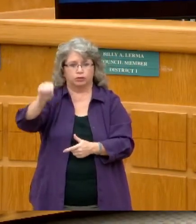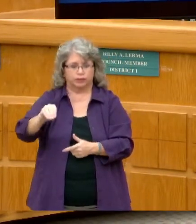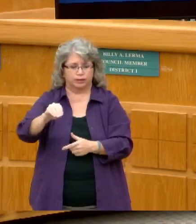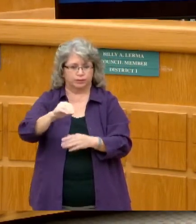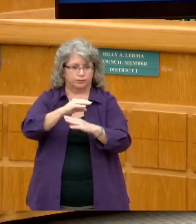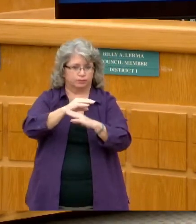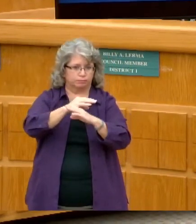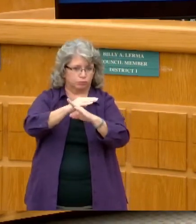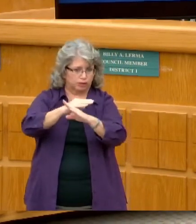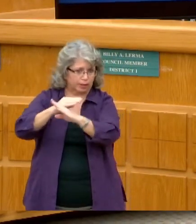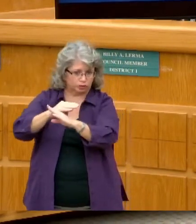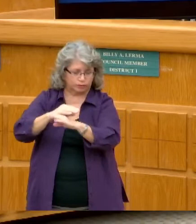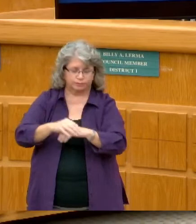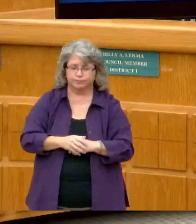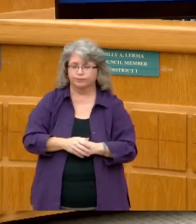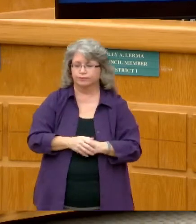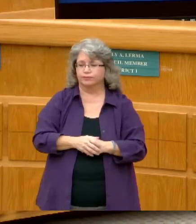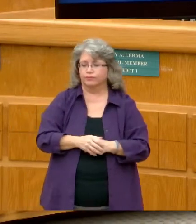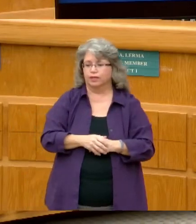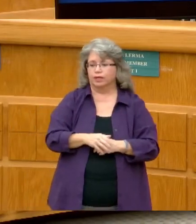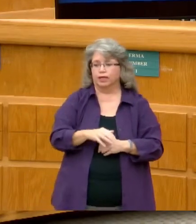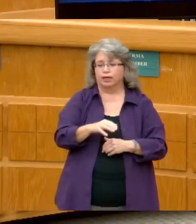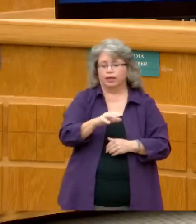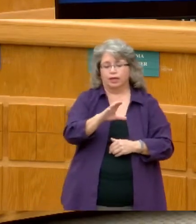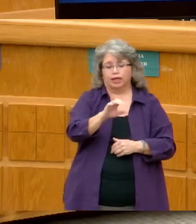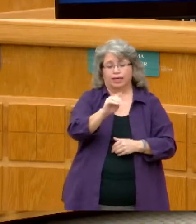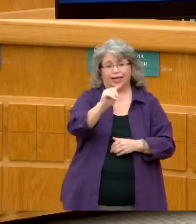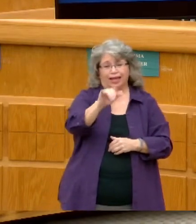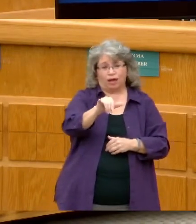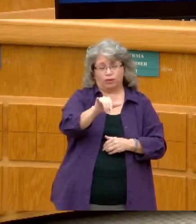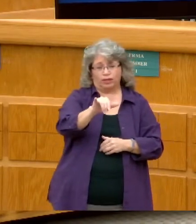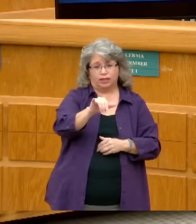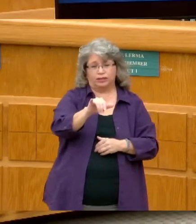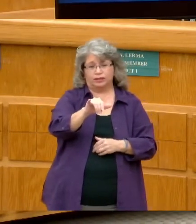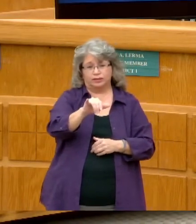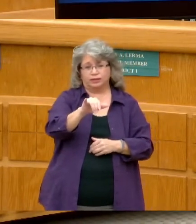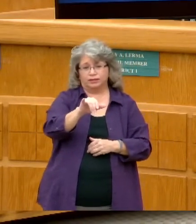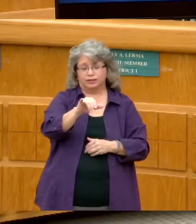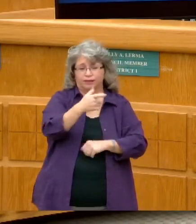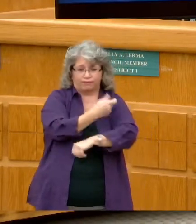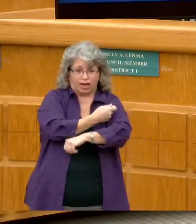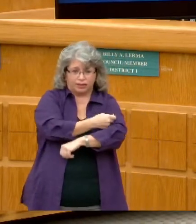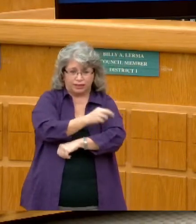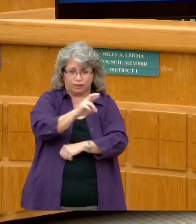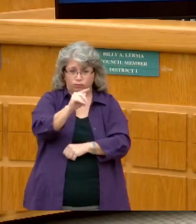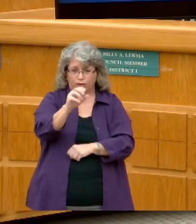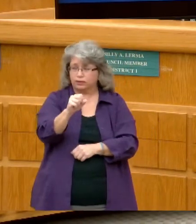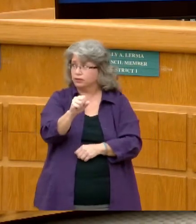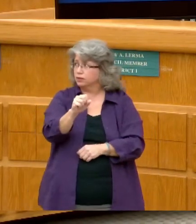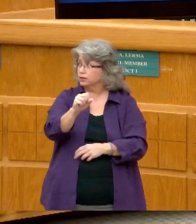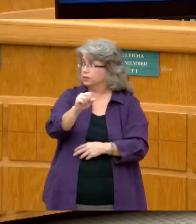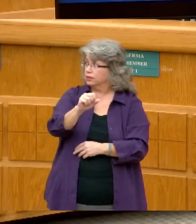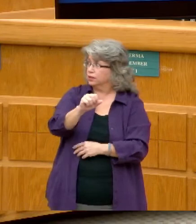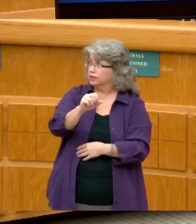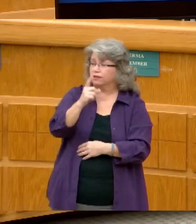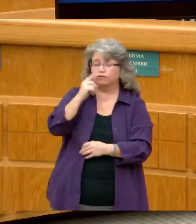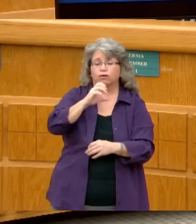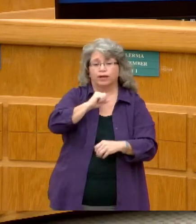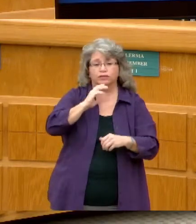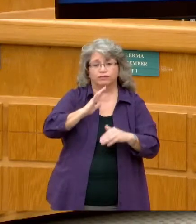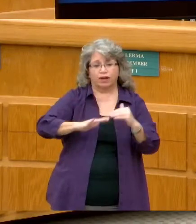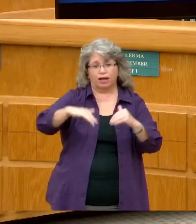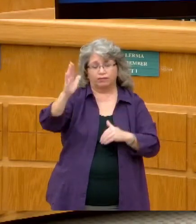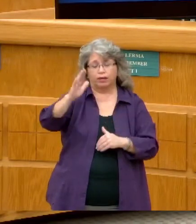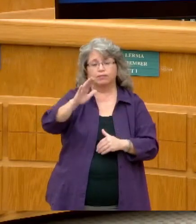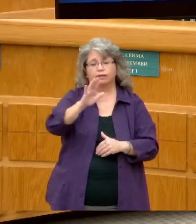The Nueces County vaccination rates for the total population, 55.3. For the 5 and plus, the eligible